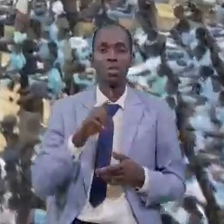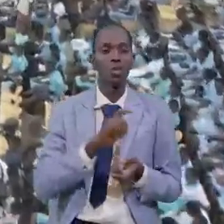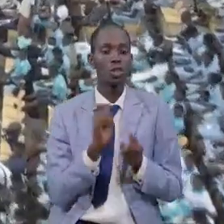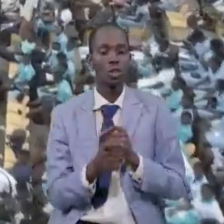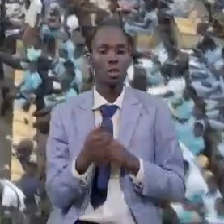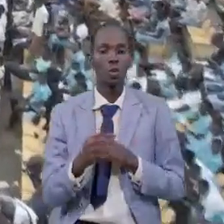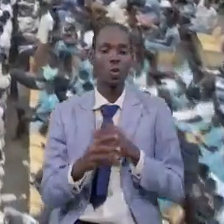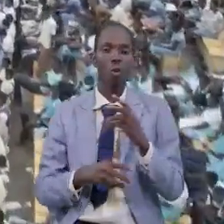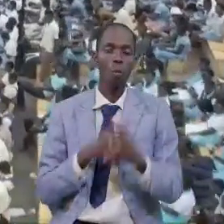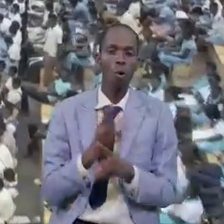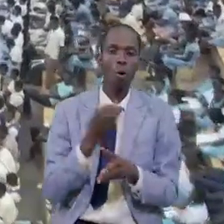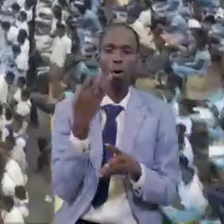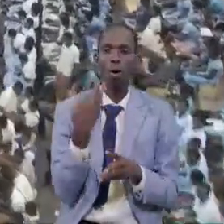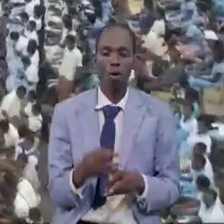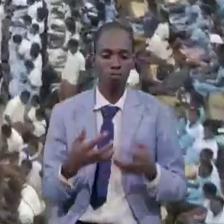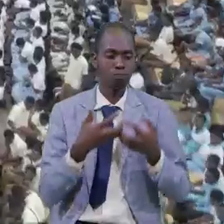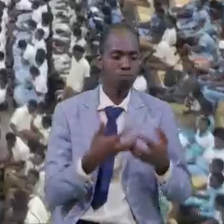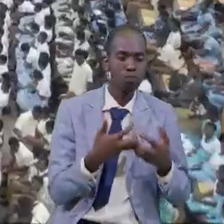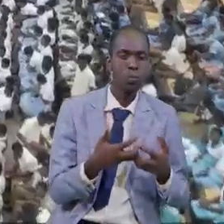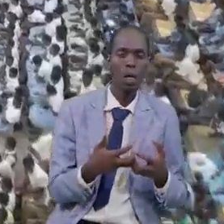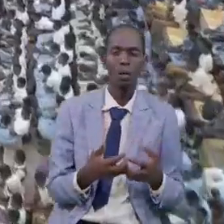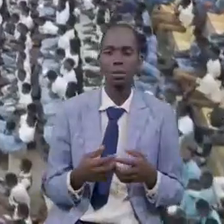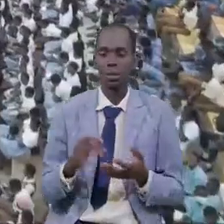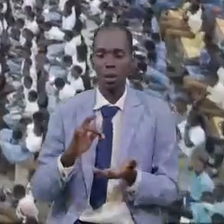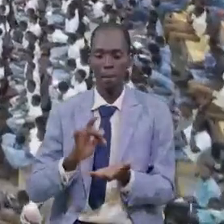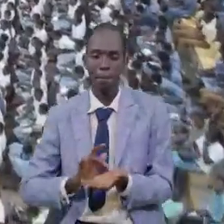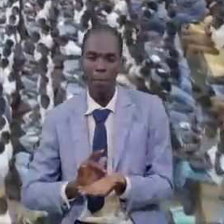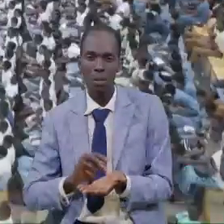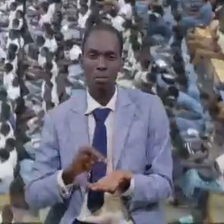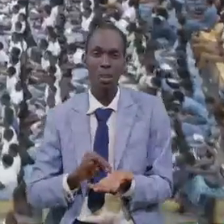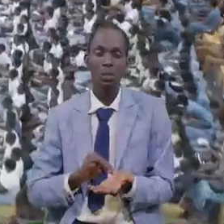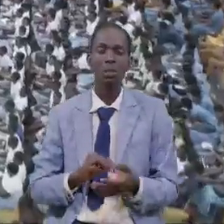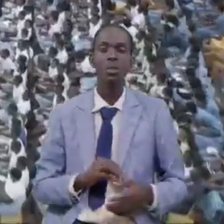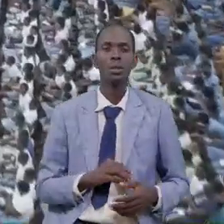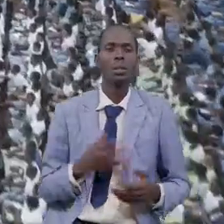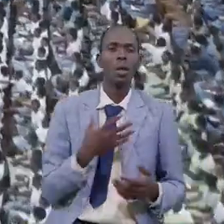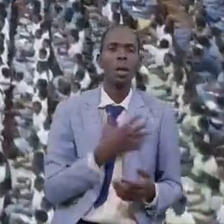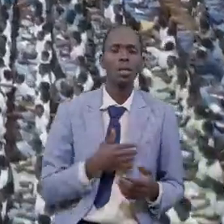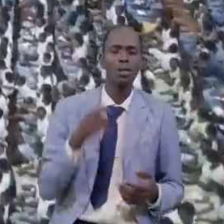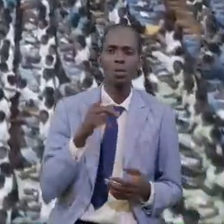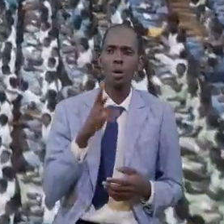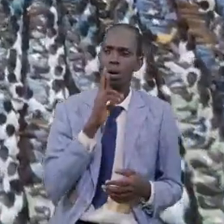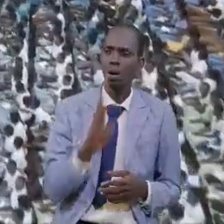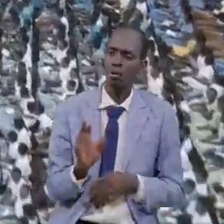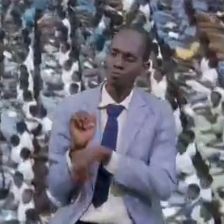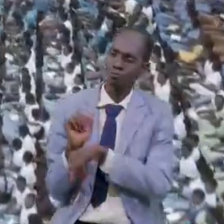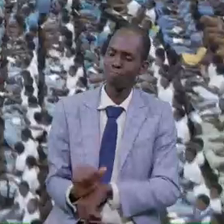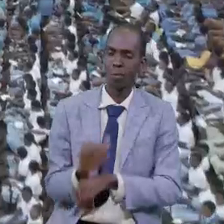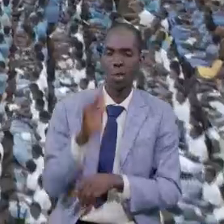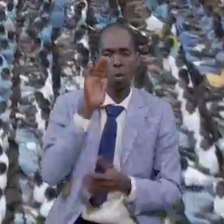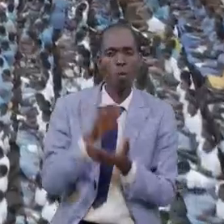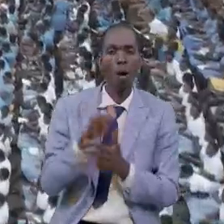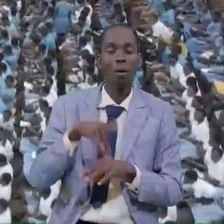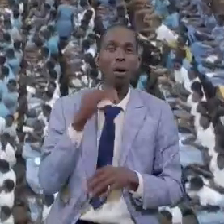of medicine, the world of education, and you're mistreating your wife at home because that's what